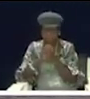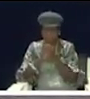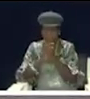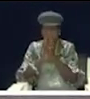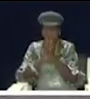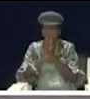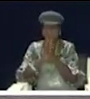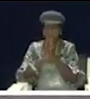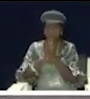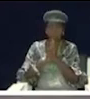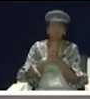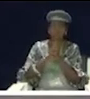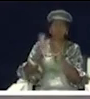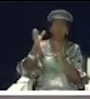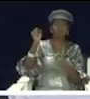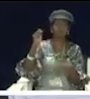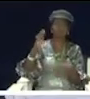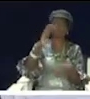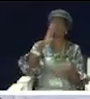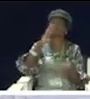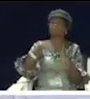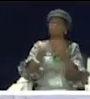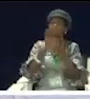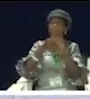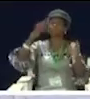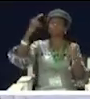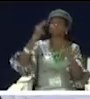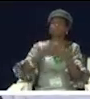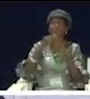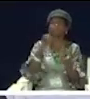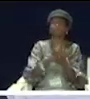And so shall it be in Jesus' name.